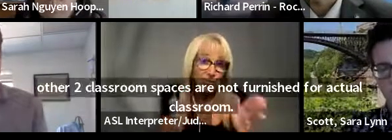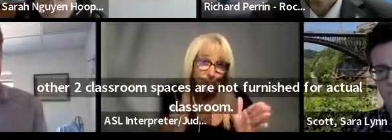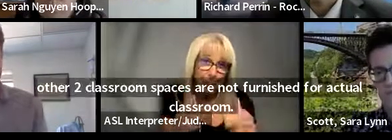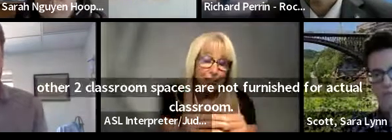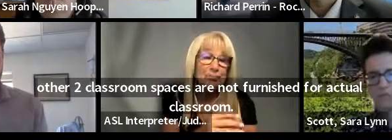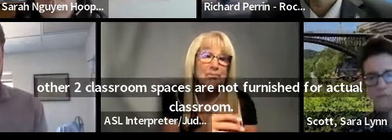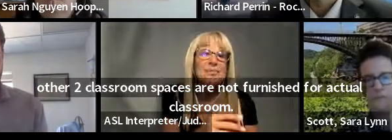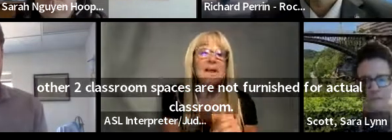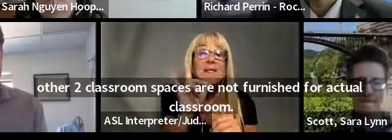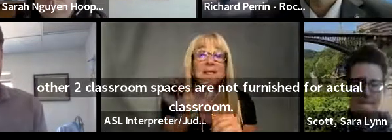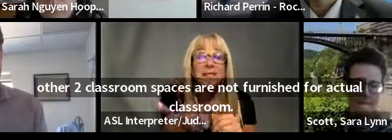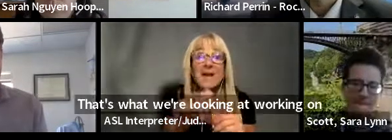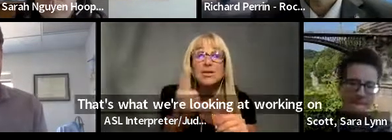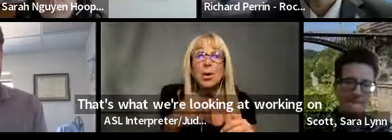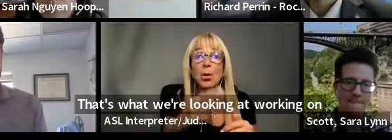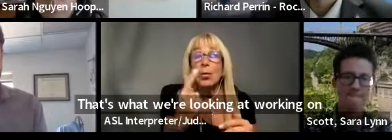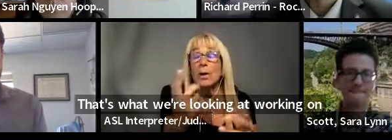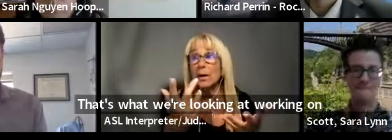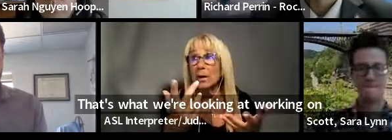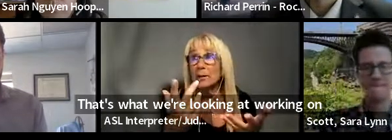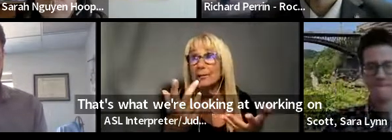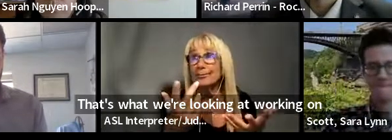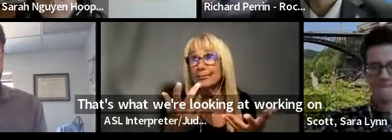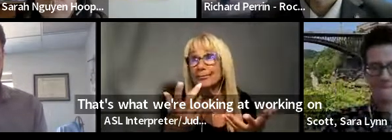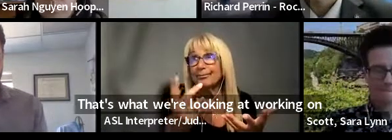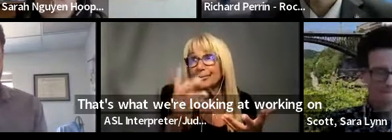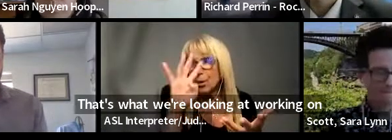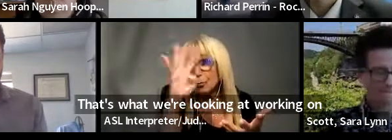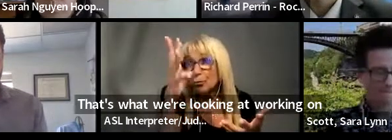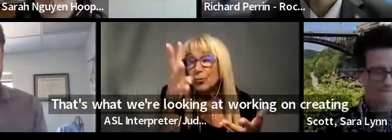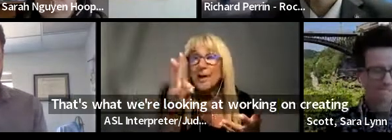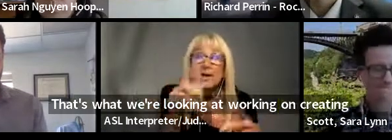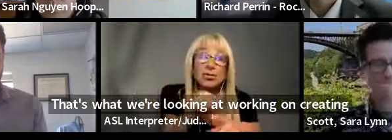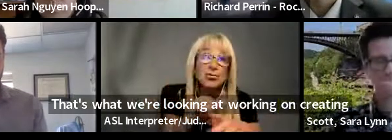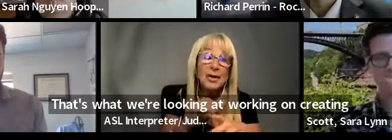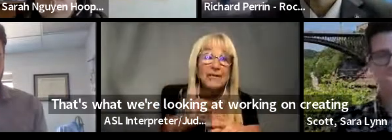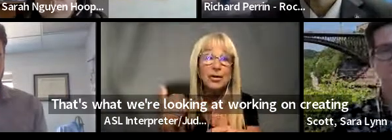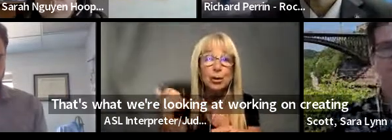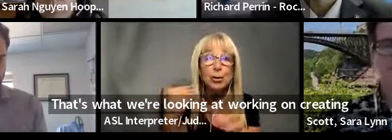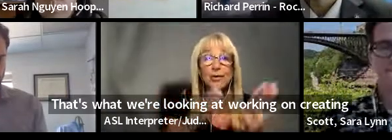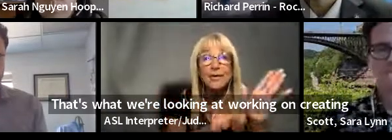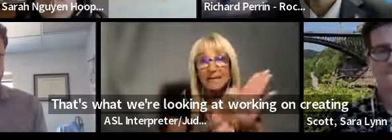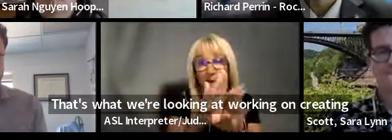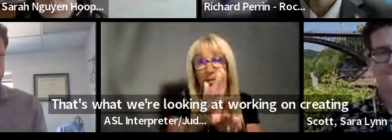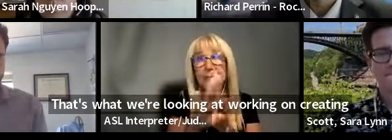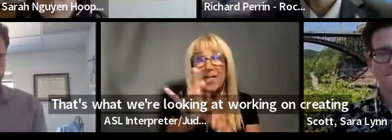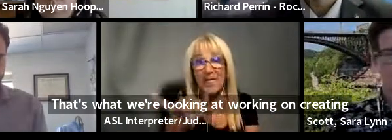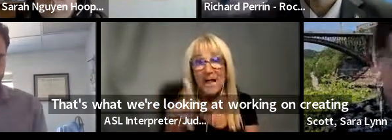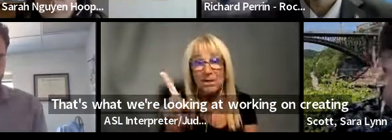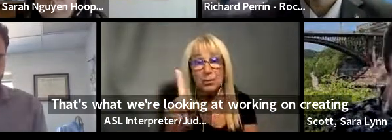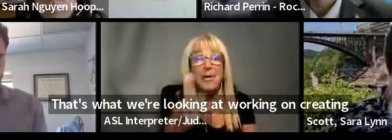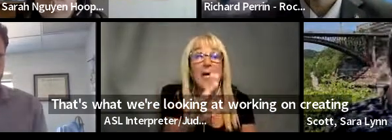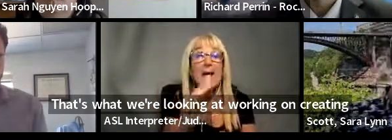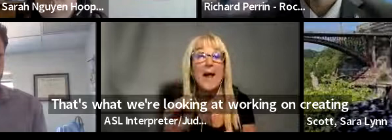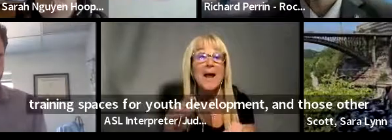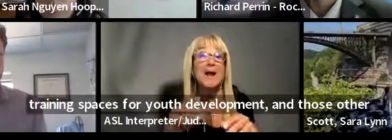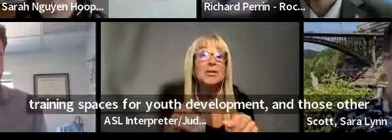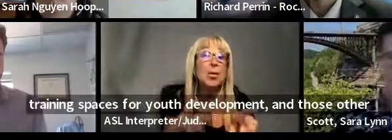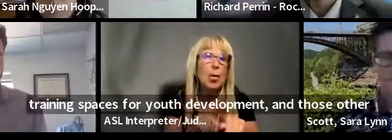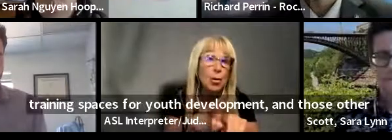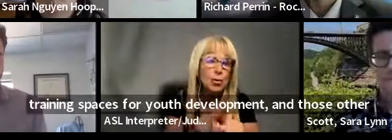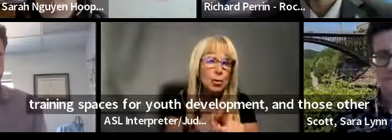on creating training spaces for youth development in those other 2 spaces. And then there's another set